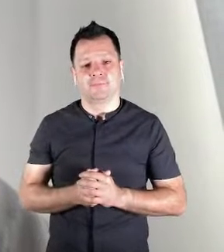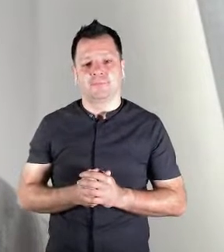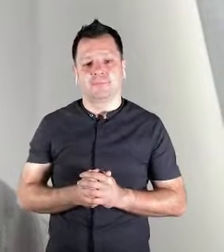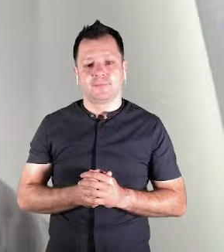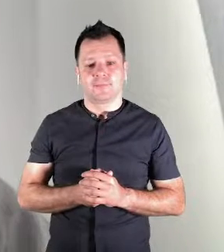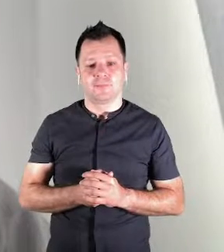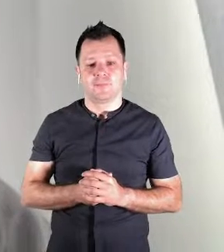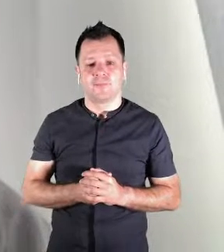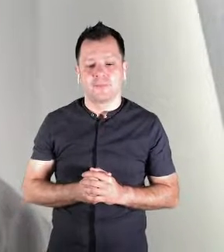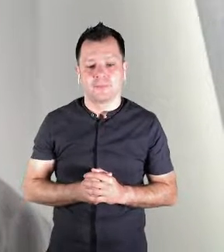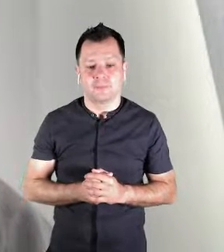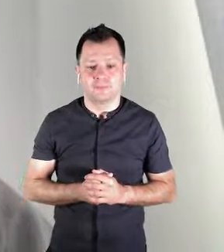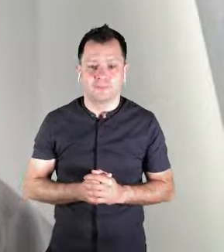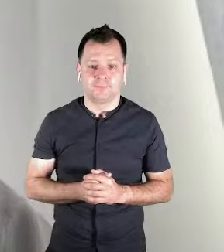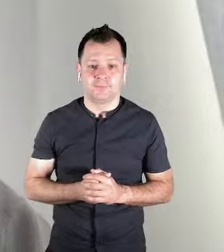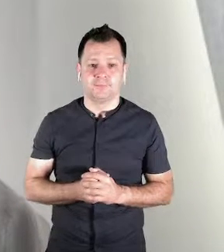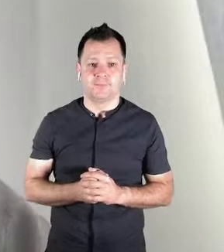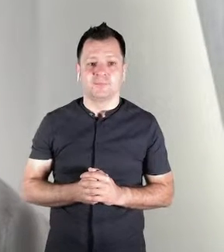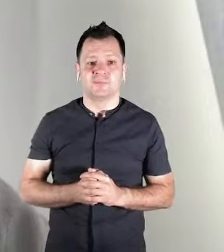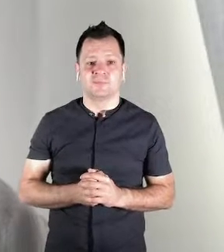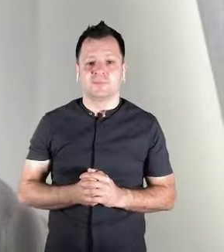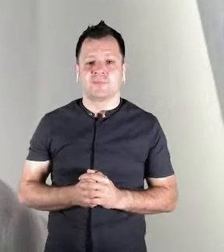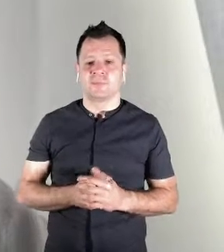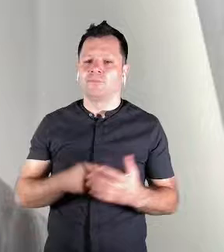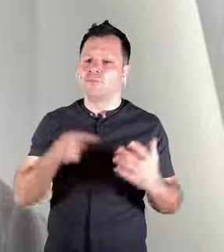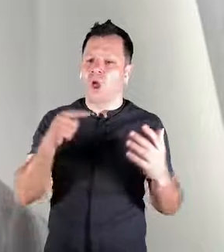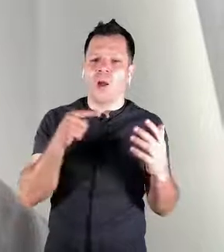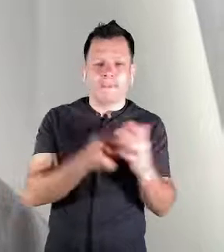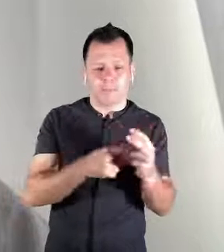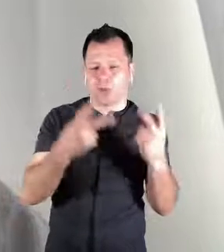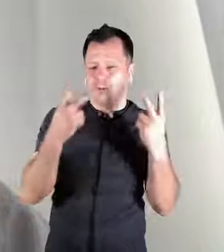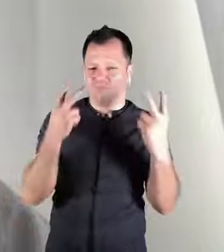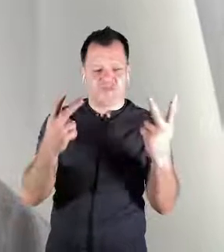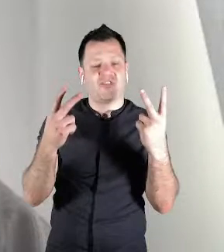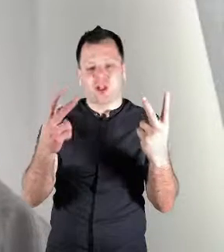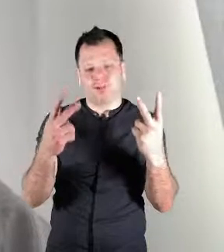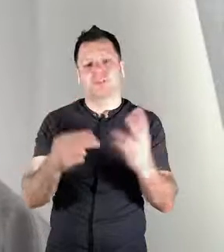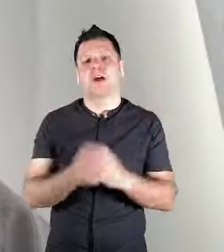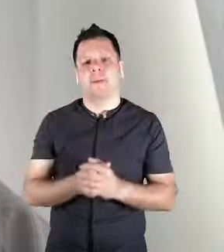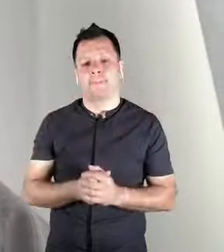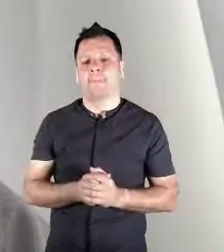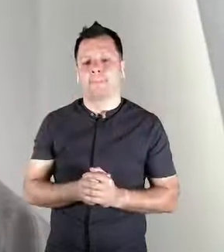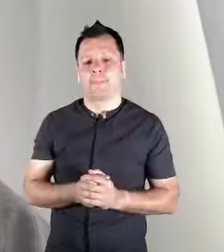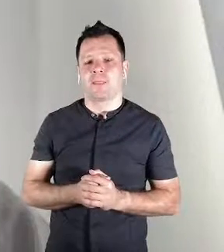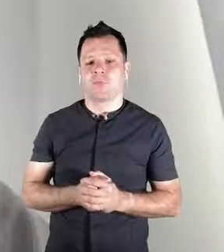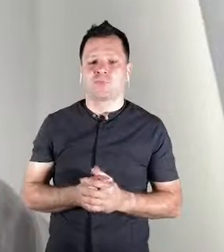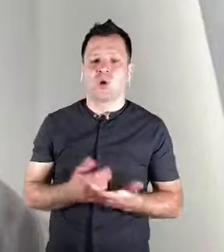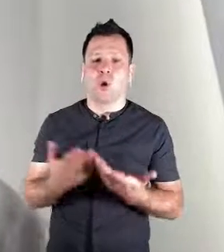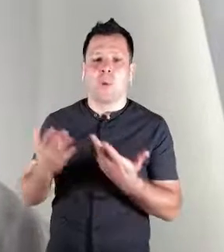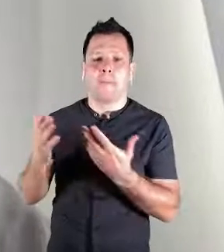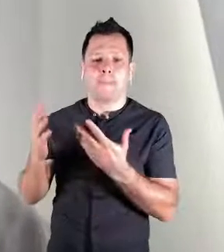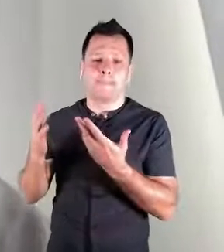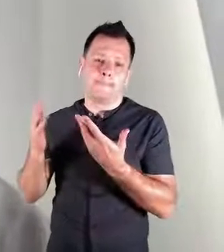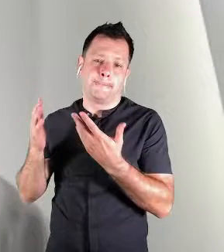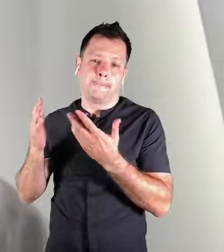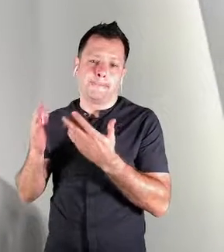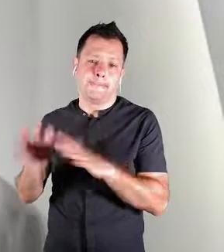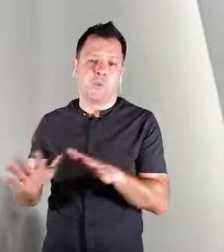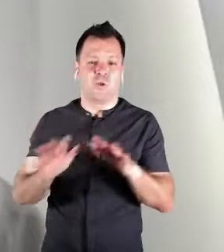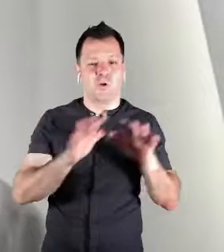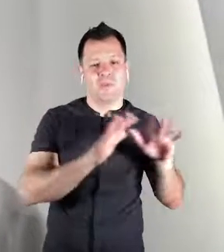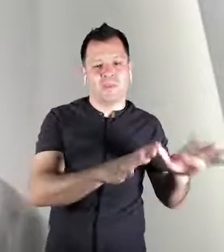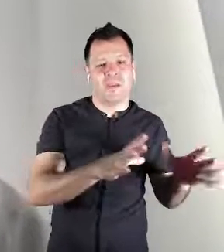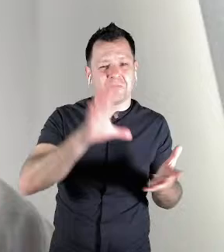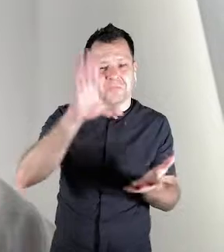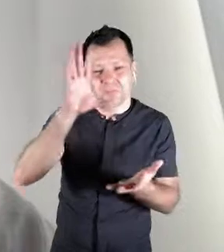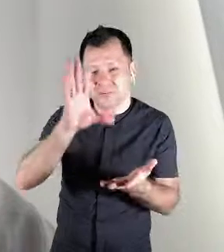that is as important as the amount of concrete that you need to build something new.